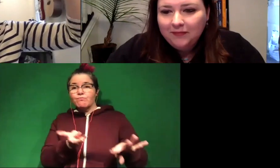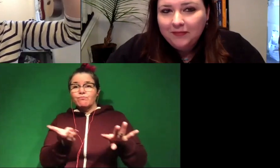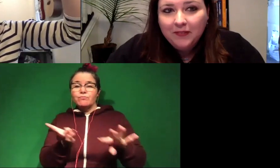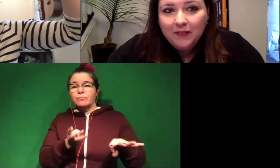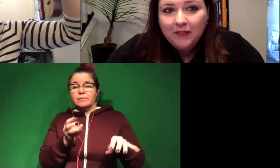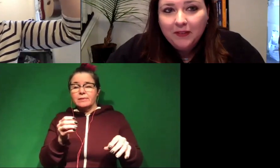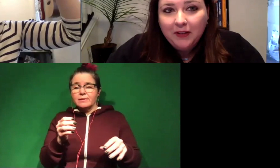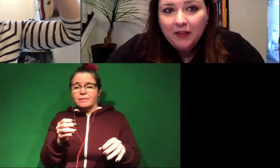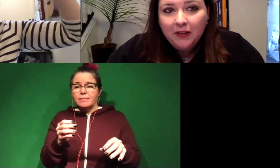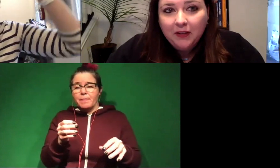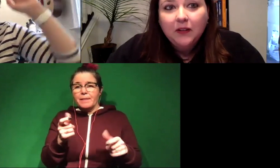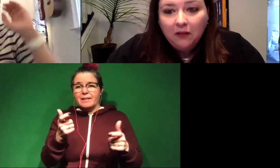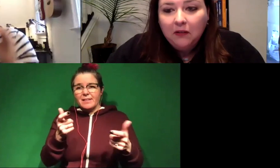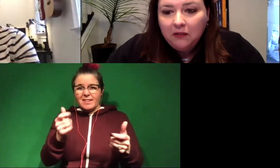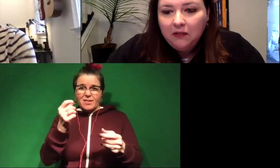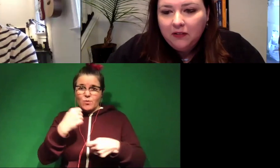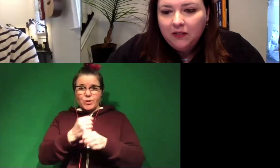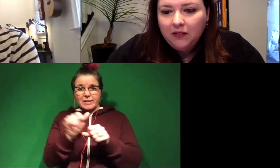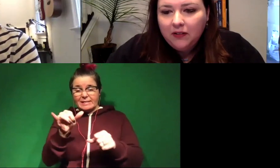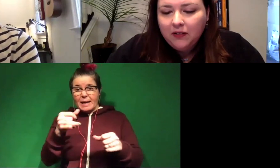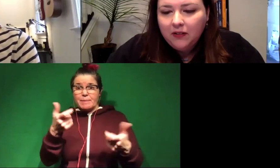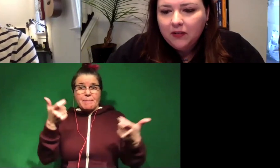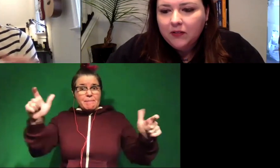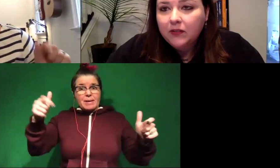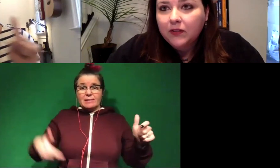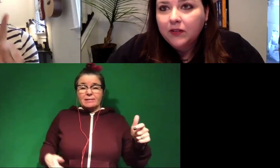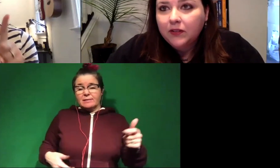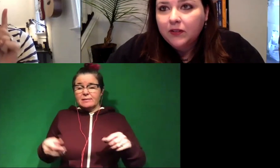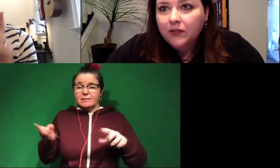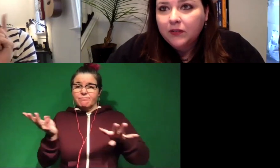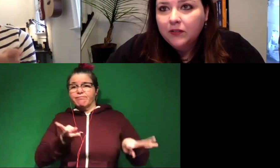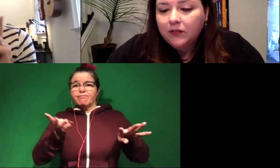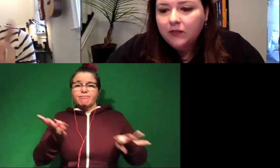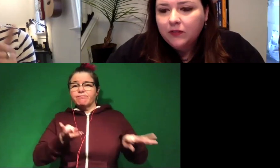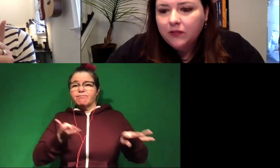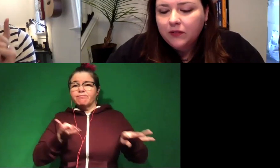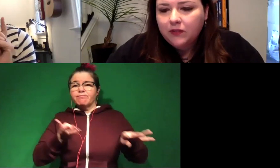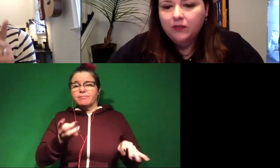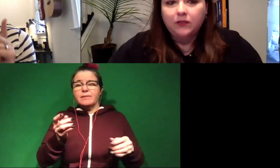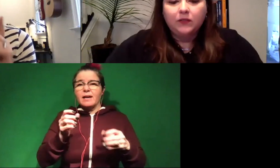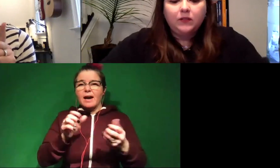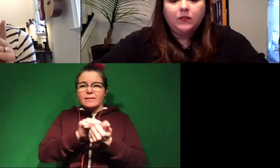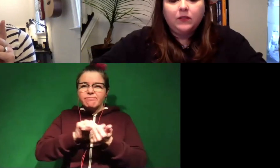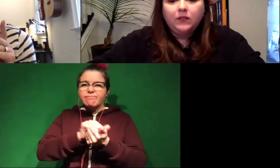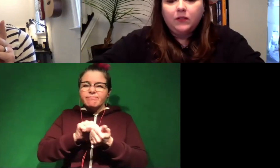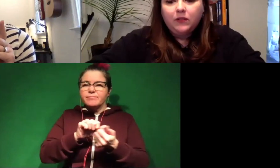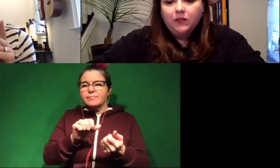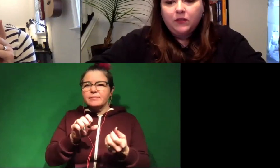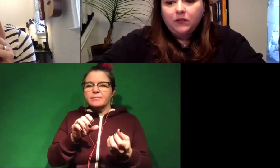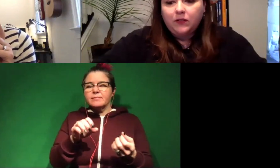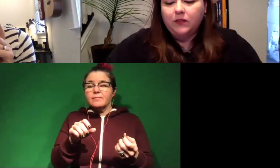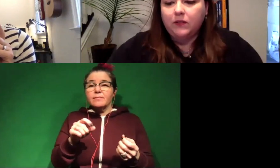like giant large intestines. They're big bacterial digesters. Even in those digesters, the only things that don't make it